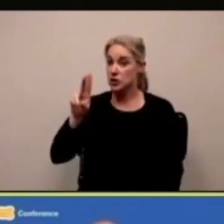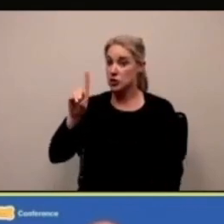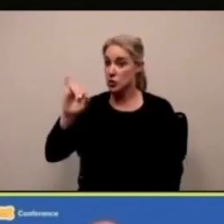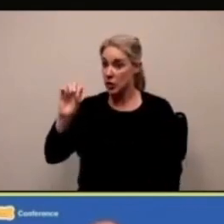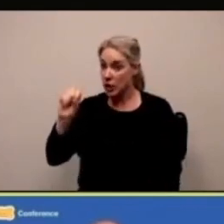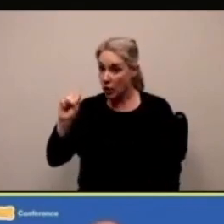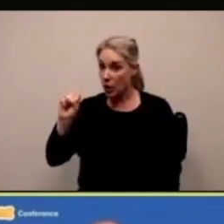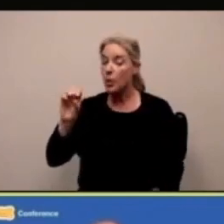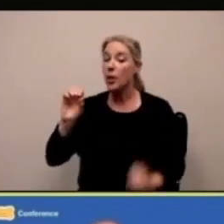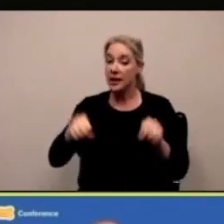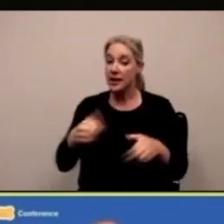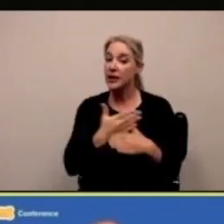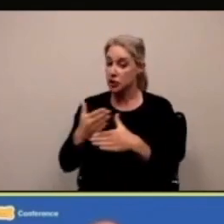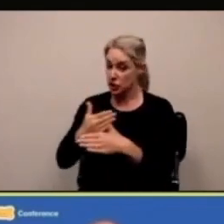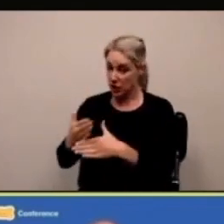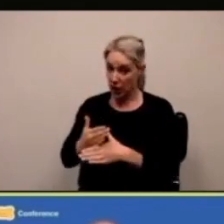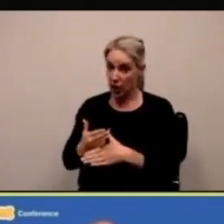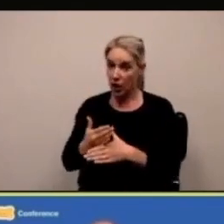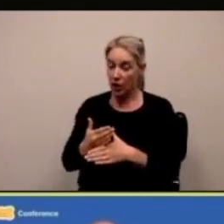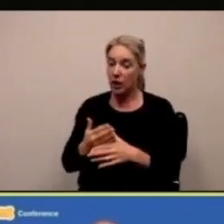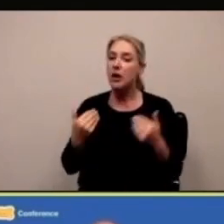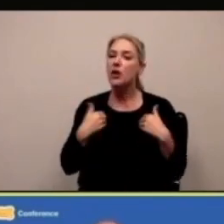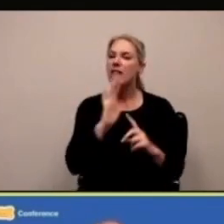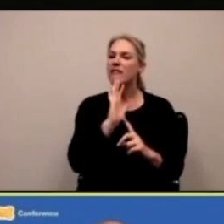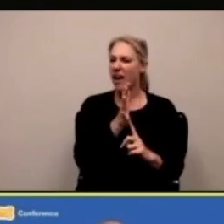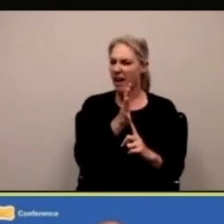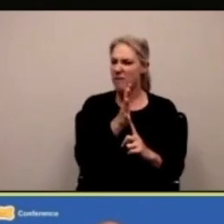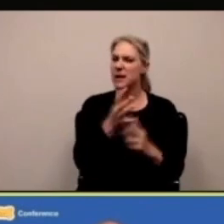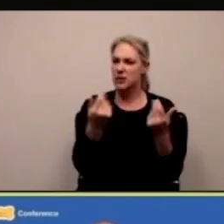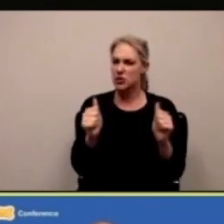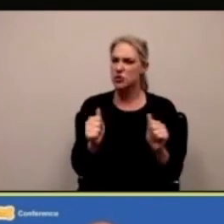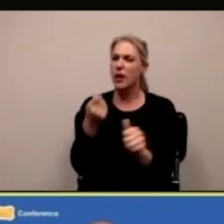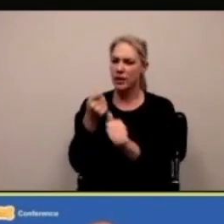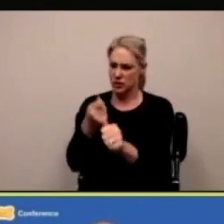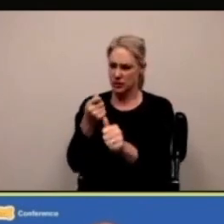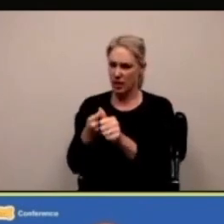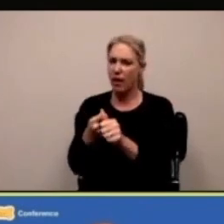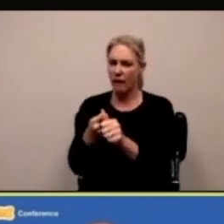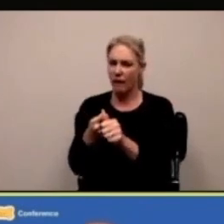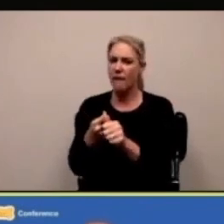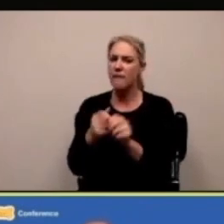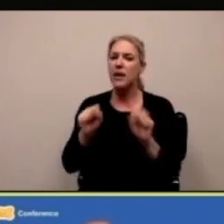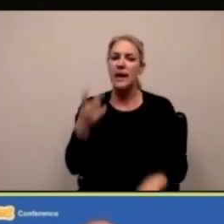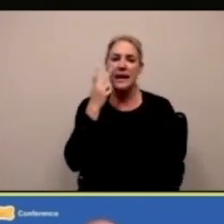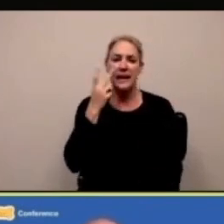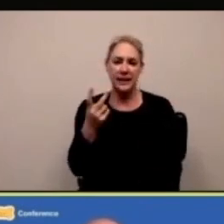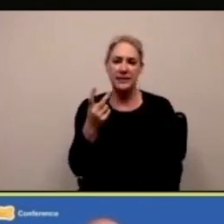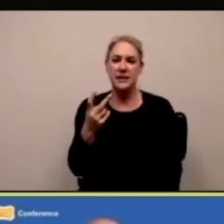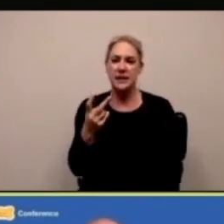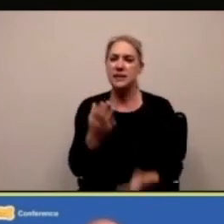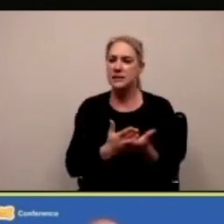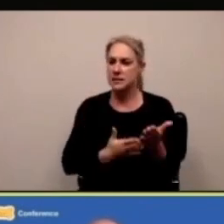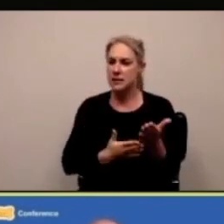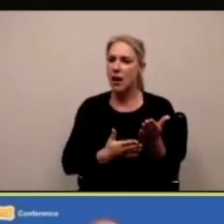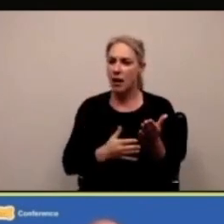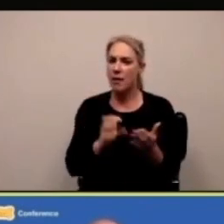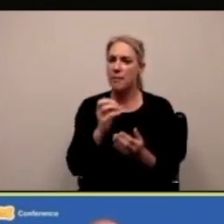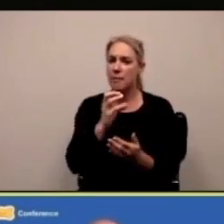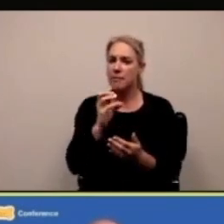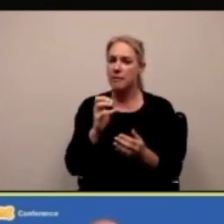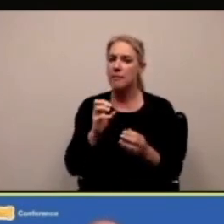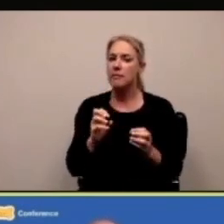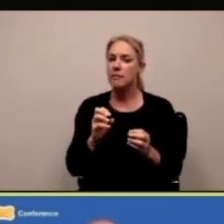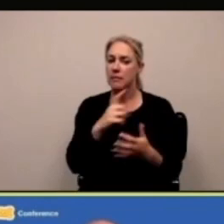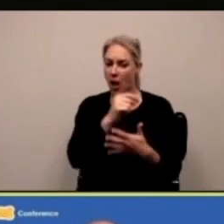you about 5 or so minutes to try this on your own, we're going to just take a look at some of these, because I know some people from the group have